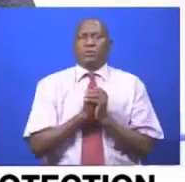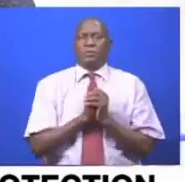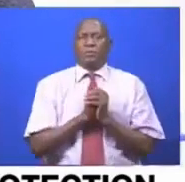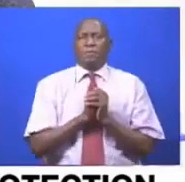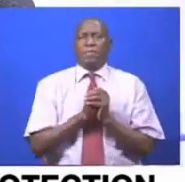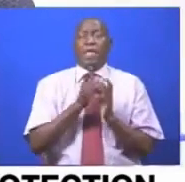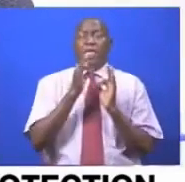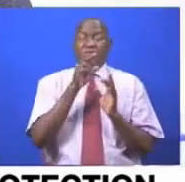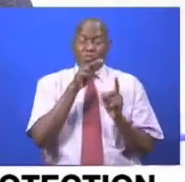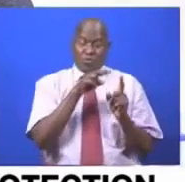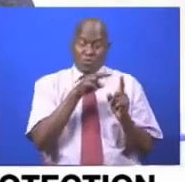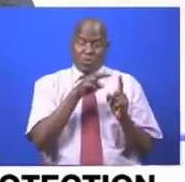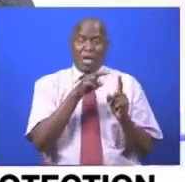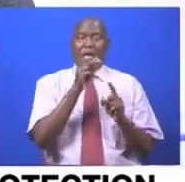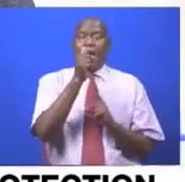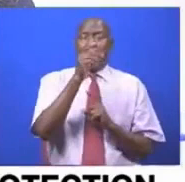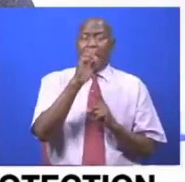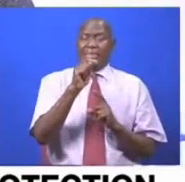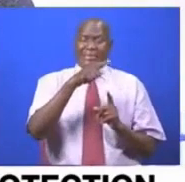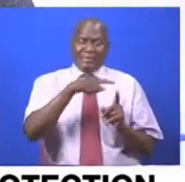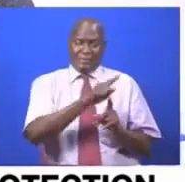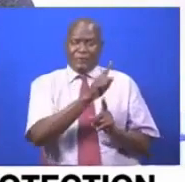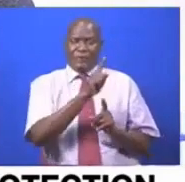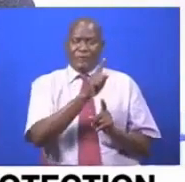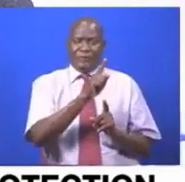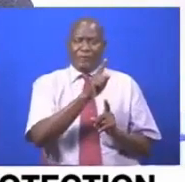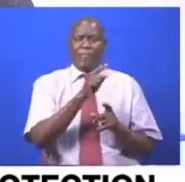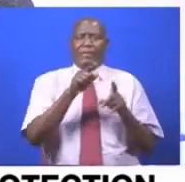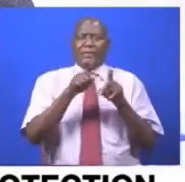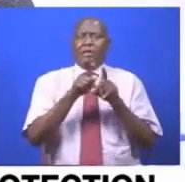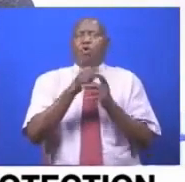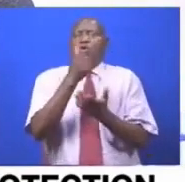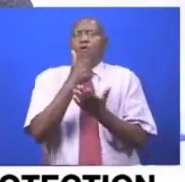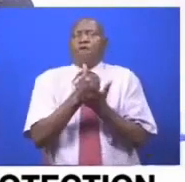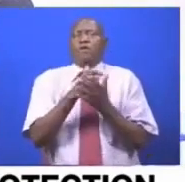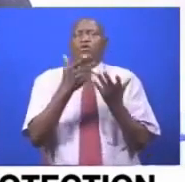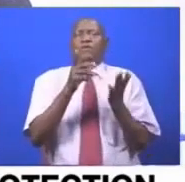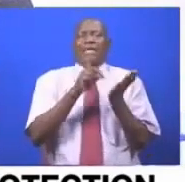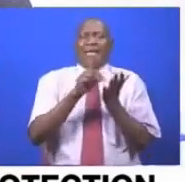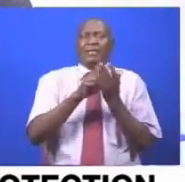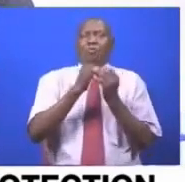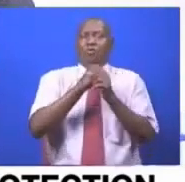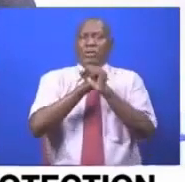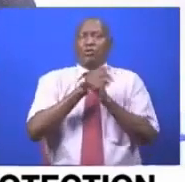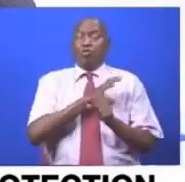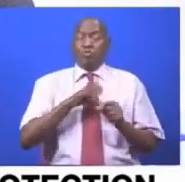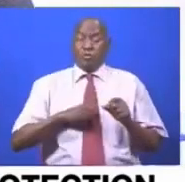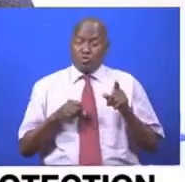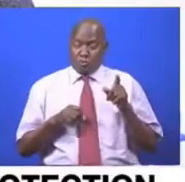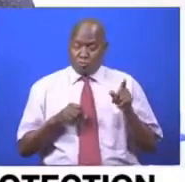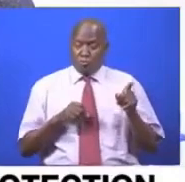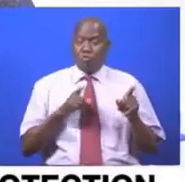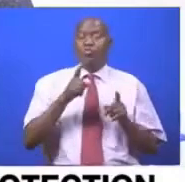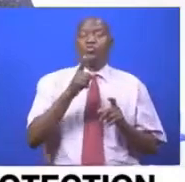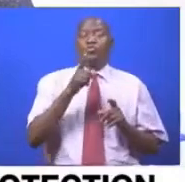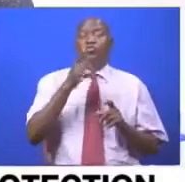at the Act itself, and if you look at the Office of the Data Protection Commissioner, you will realize